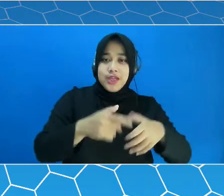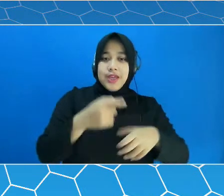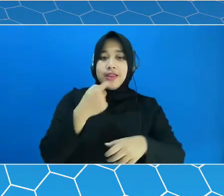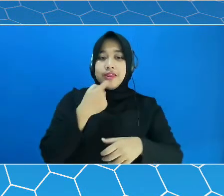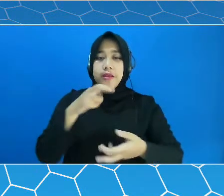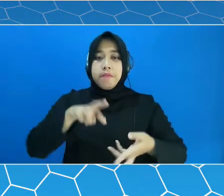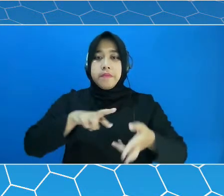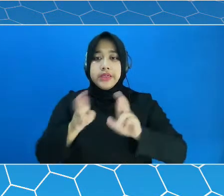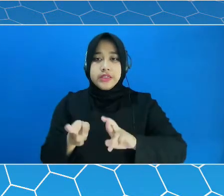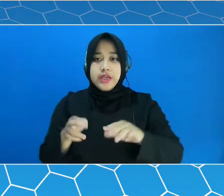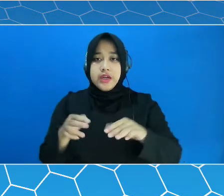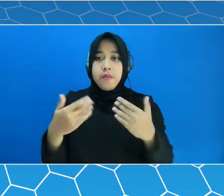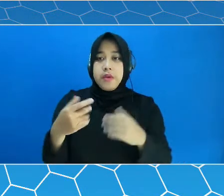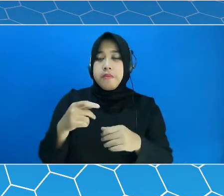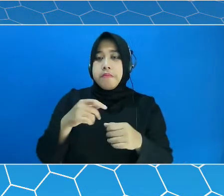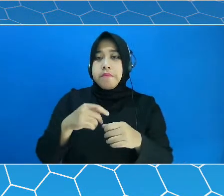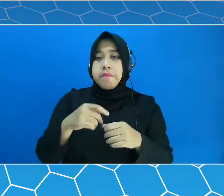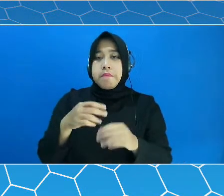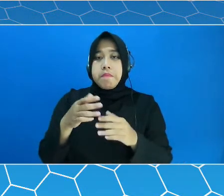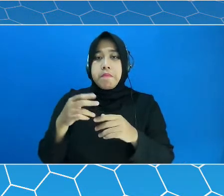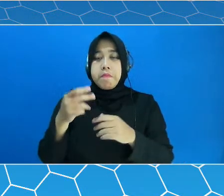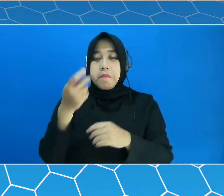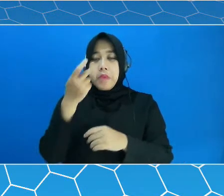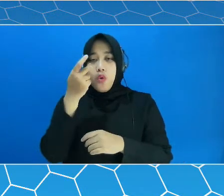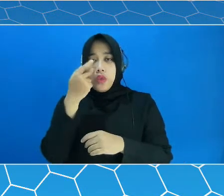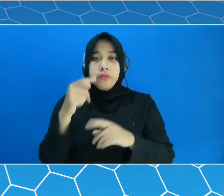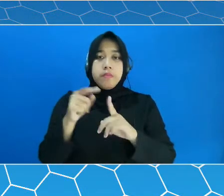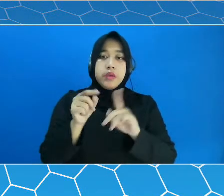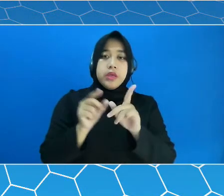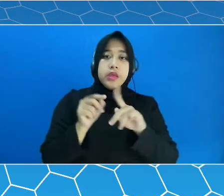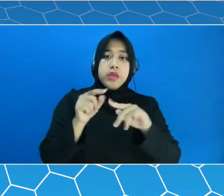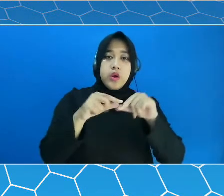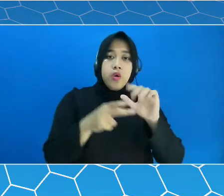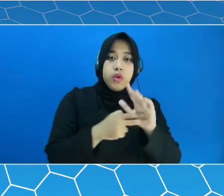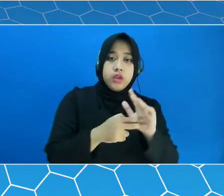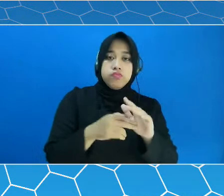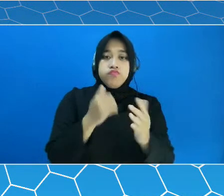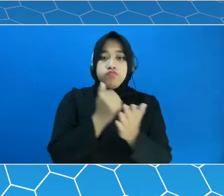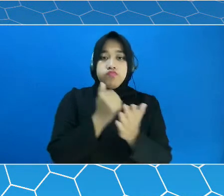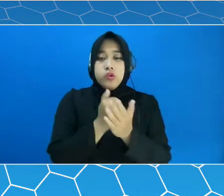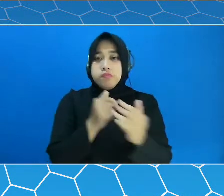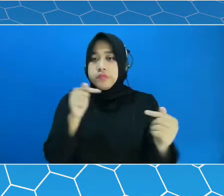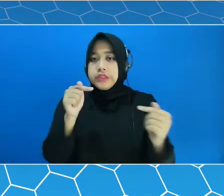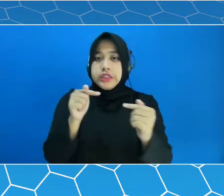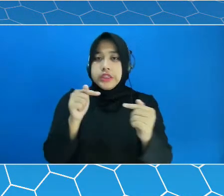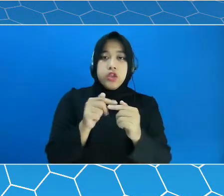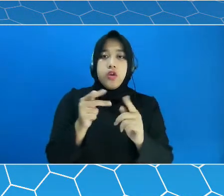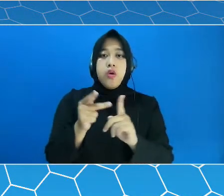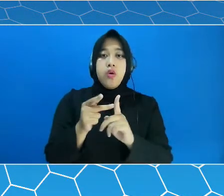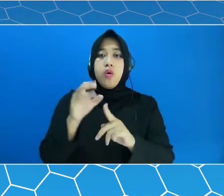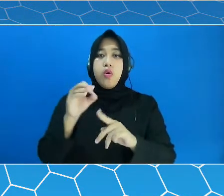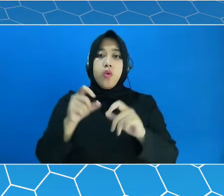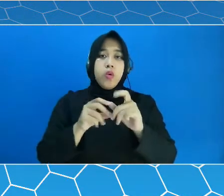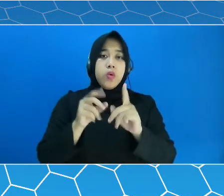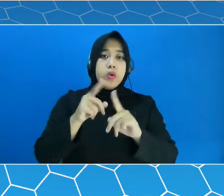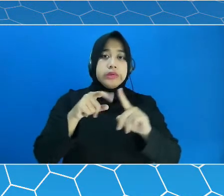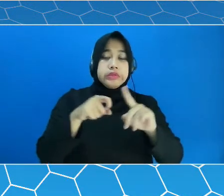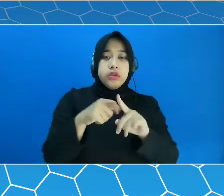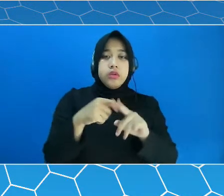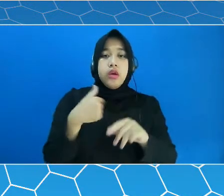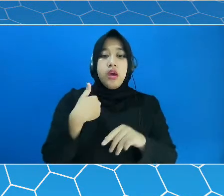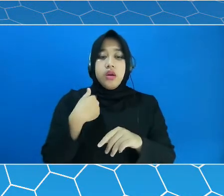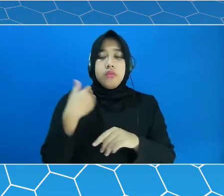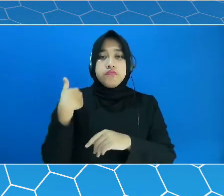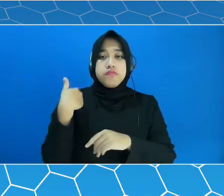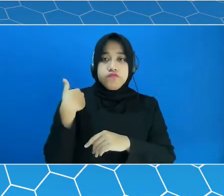holistic approach, because I think end of the day, these are major stakeholders, a major component of our health